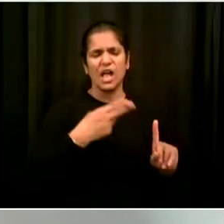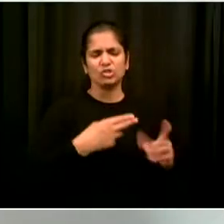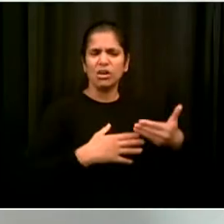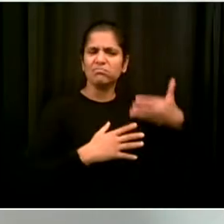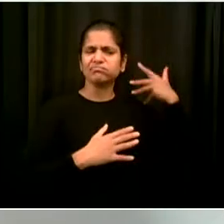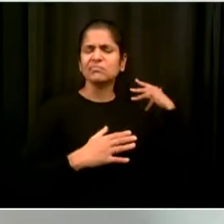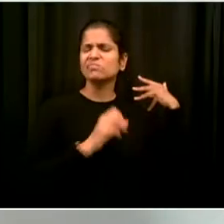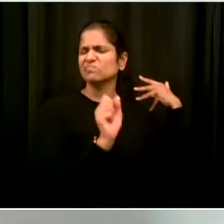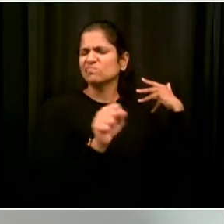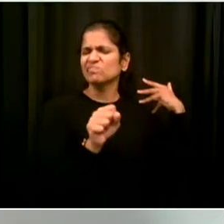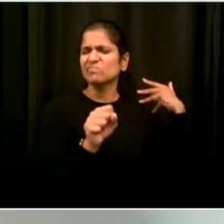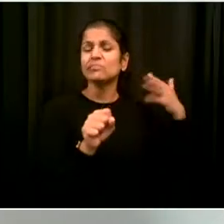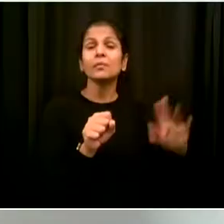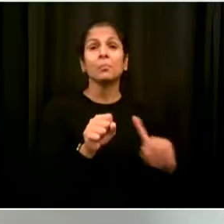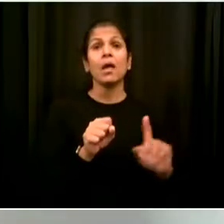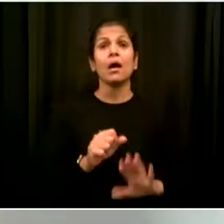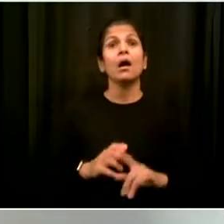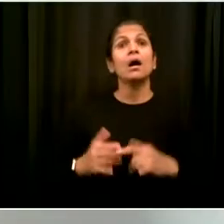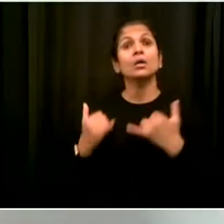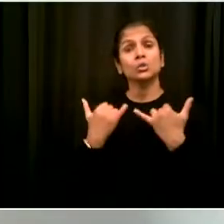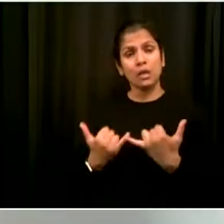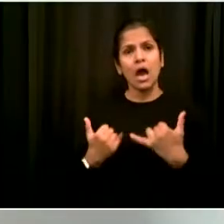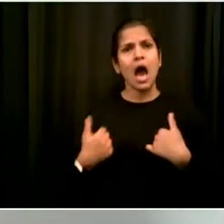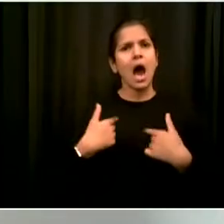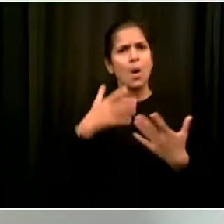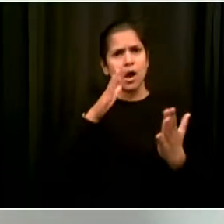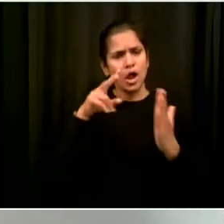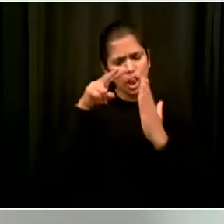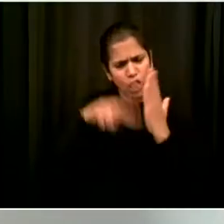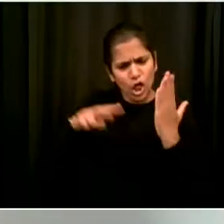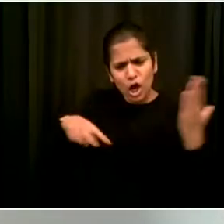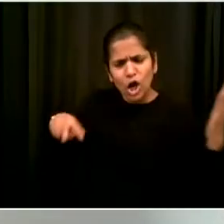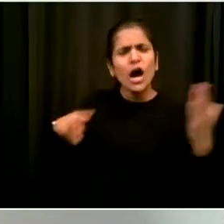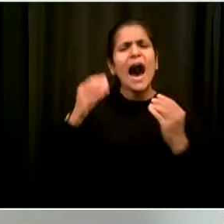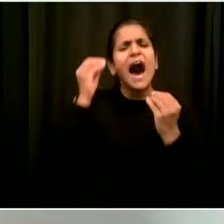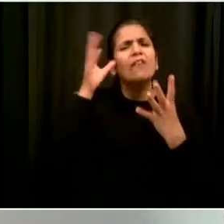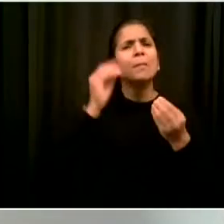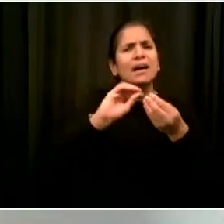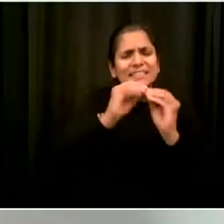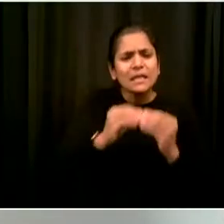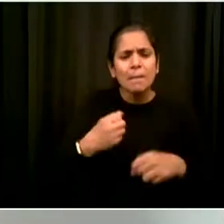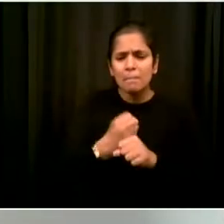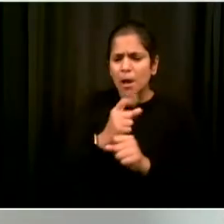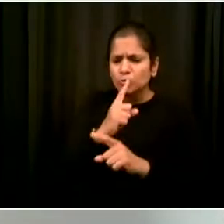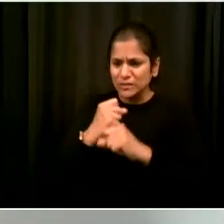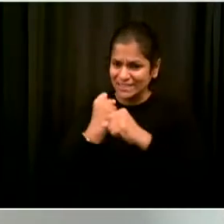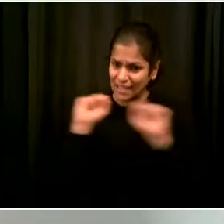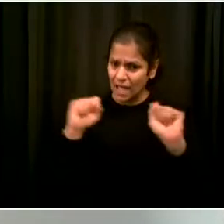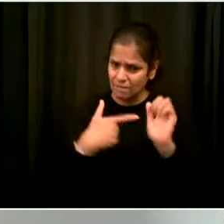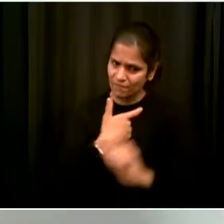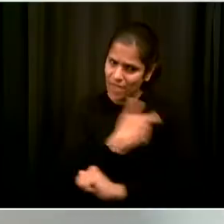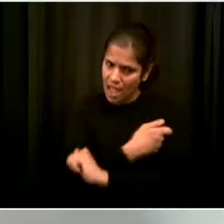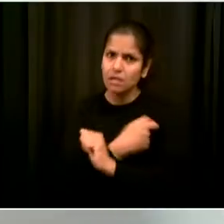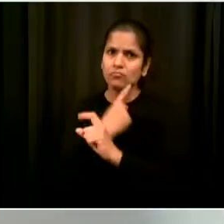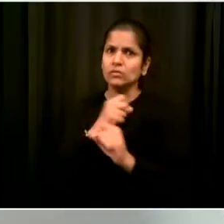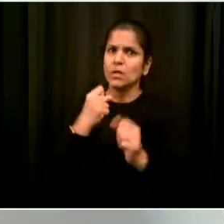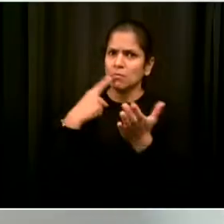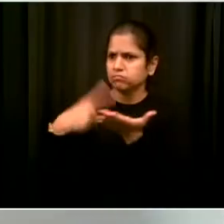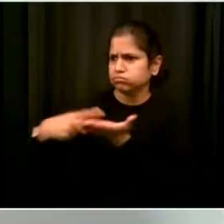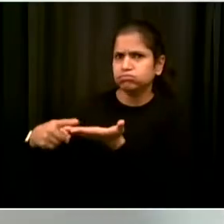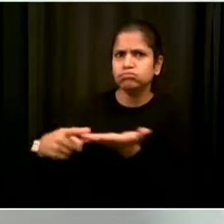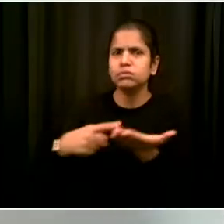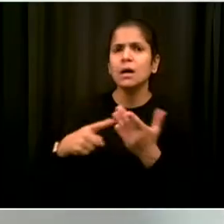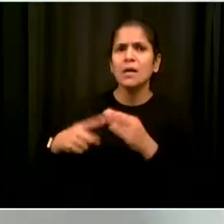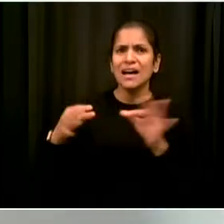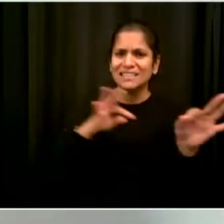about safety right now, which is that these vaccines are both safe and effective, and discuss them in a way that is culturally sensitive and